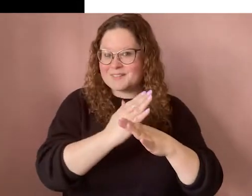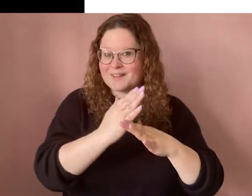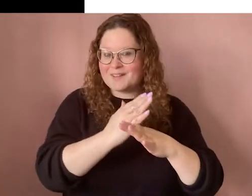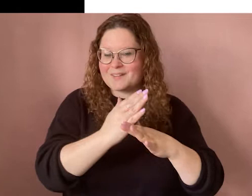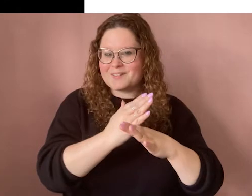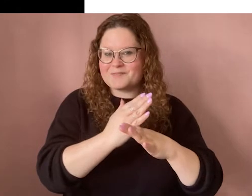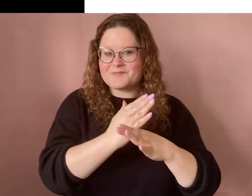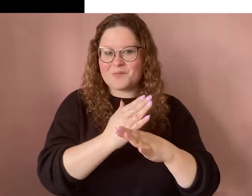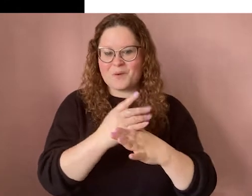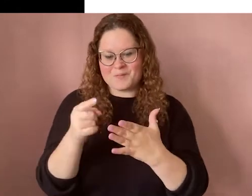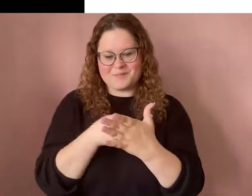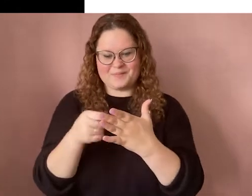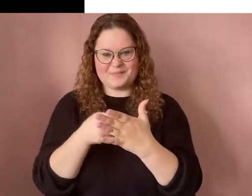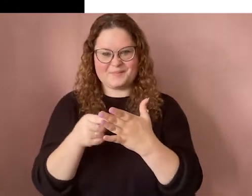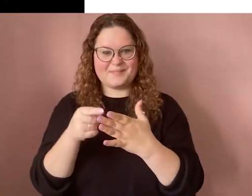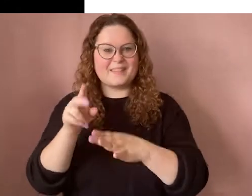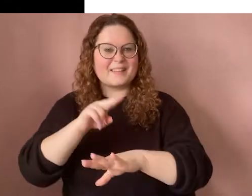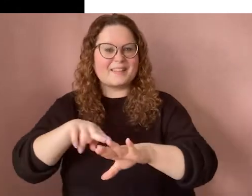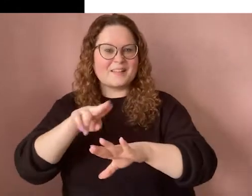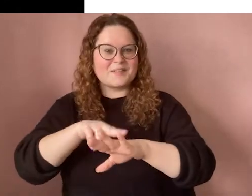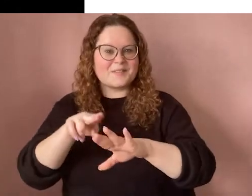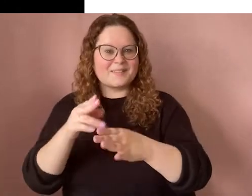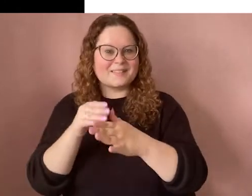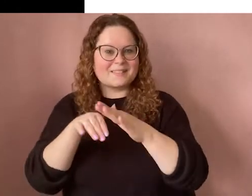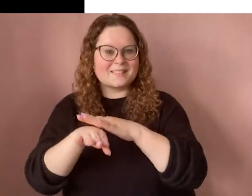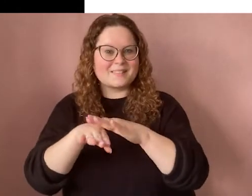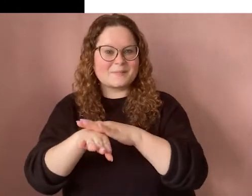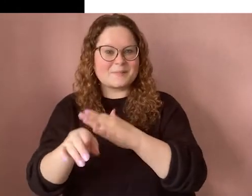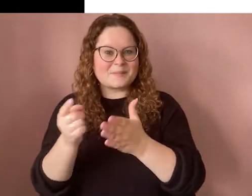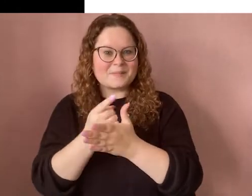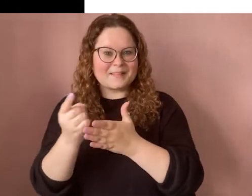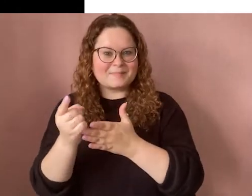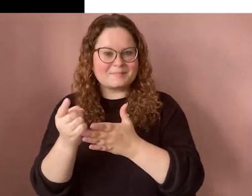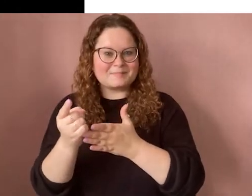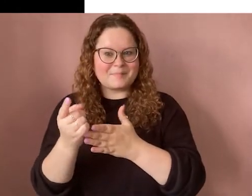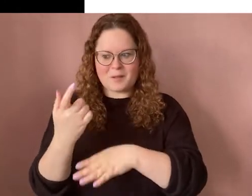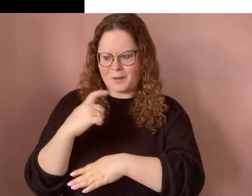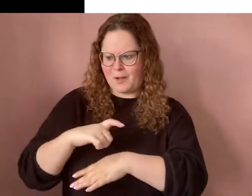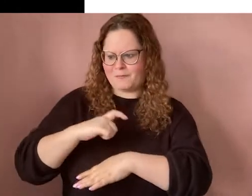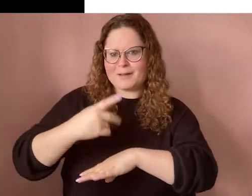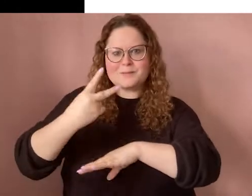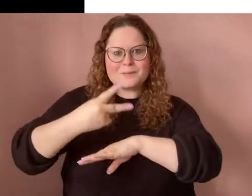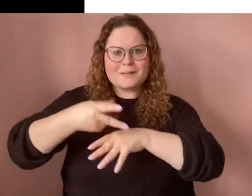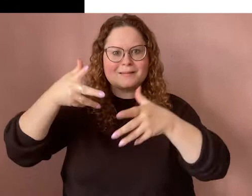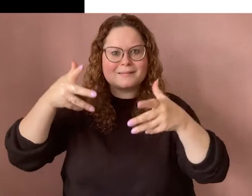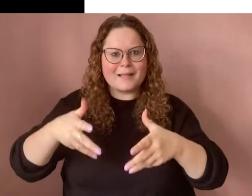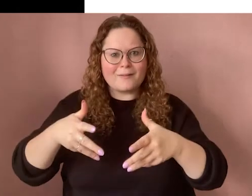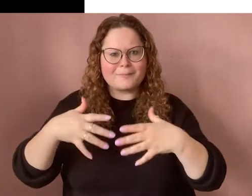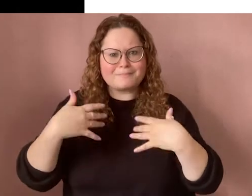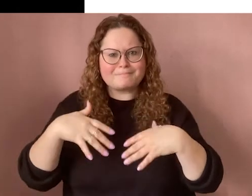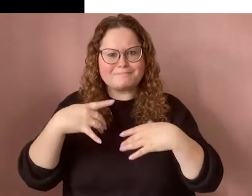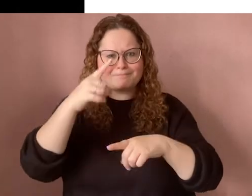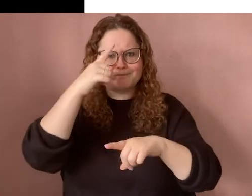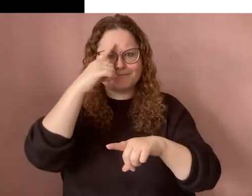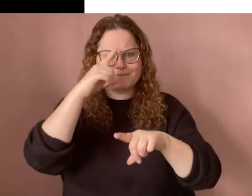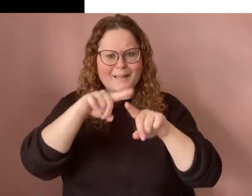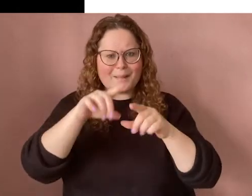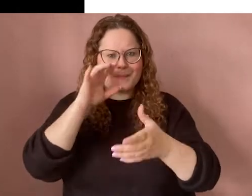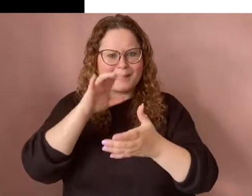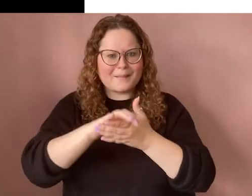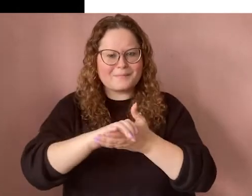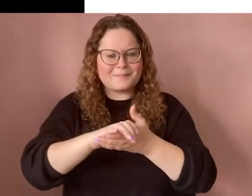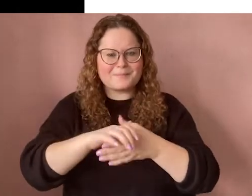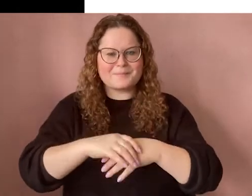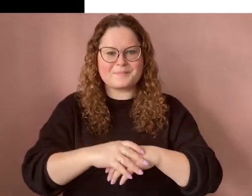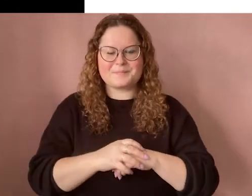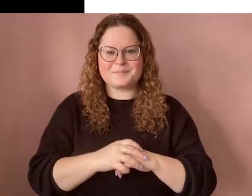National Accessibility Week. It's hard to believe there's only 2 days left in our conference, and one of the highlights of